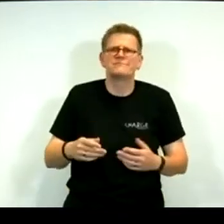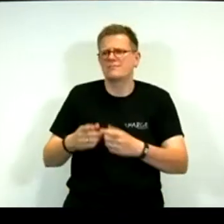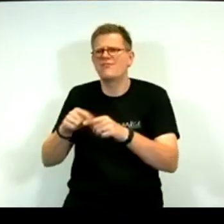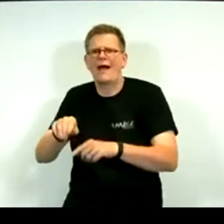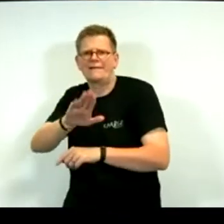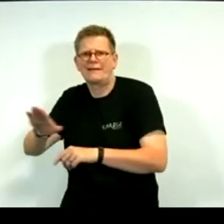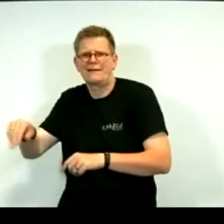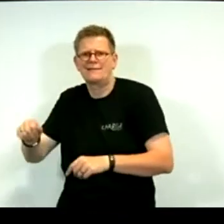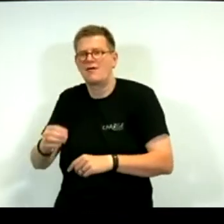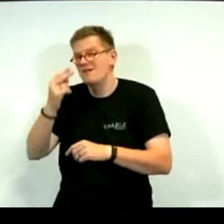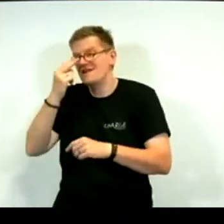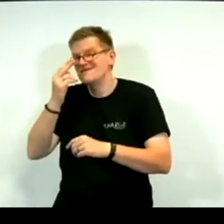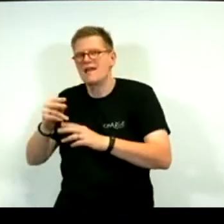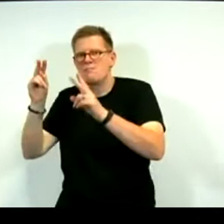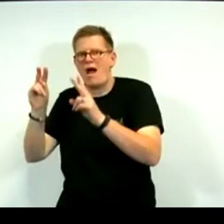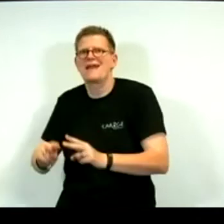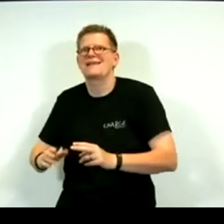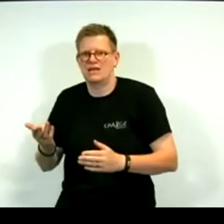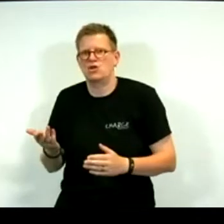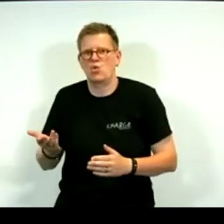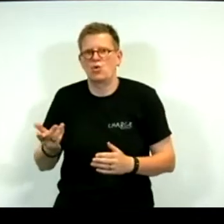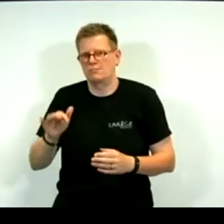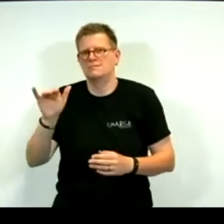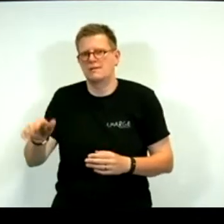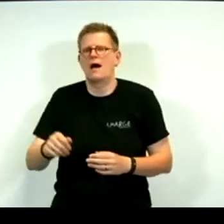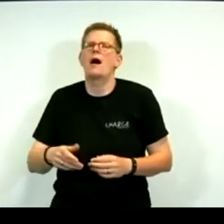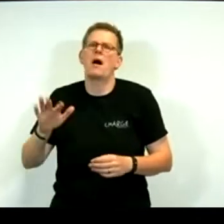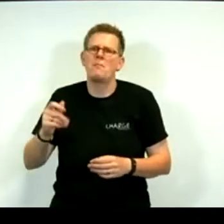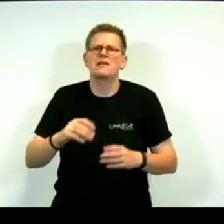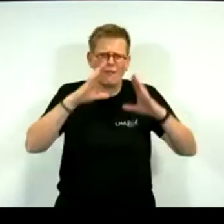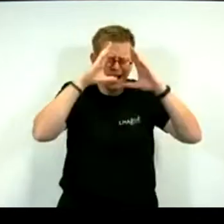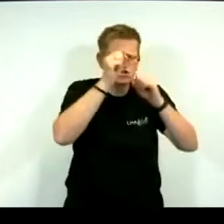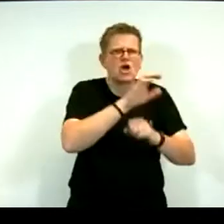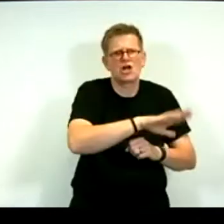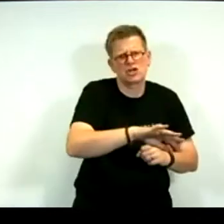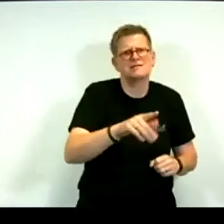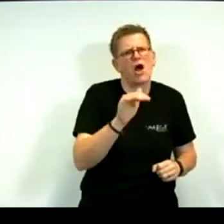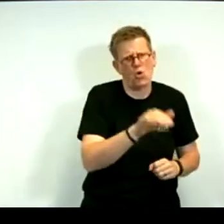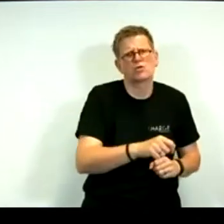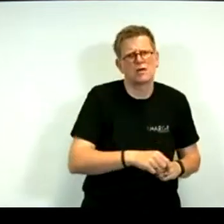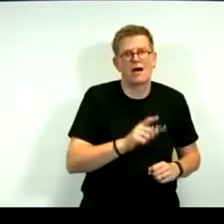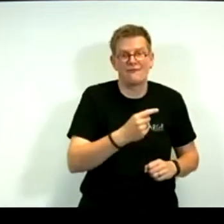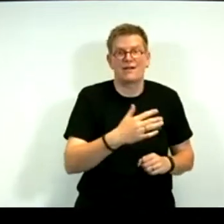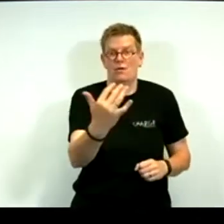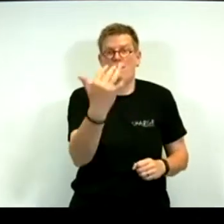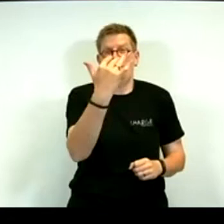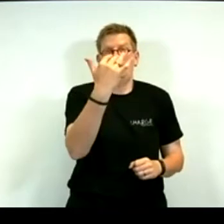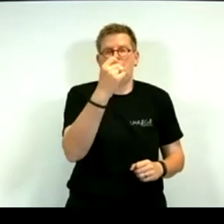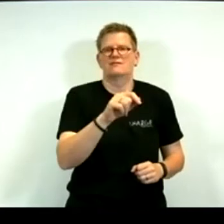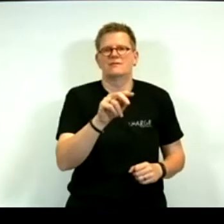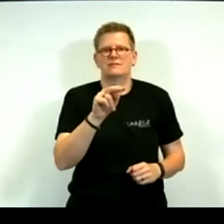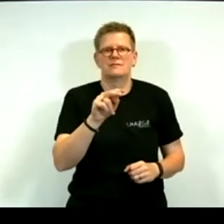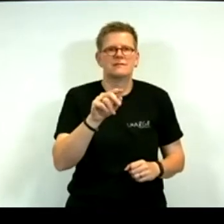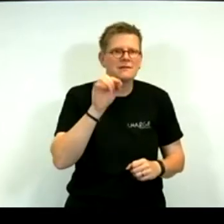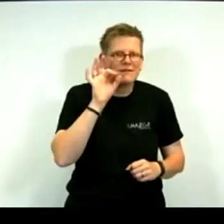But sometimes kids with charge do it, and I think it's good to try and minimize their